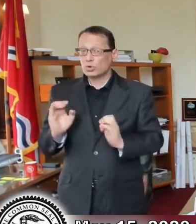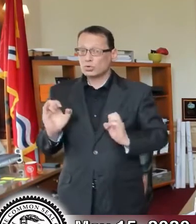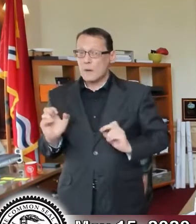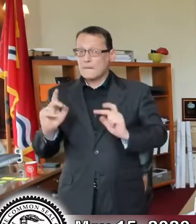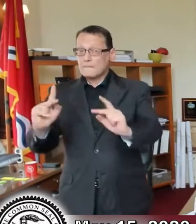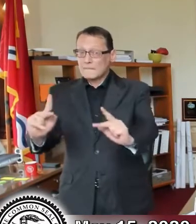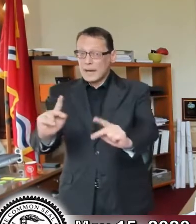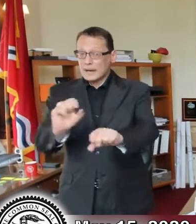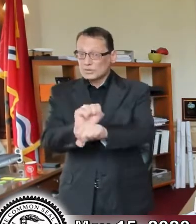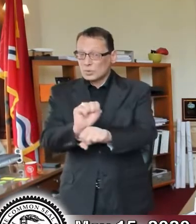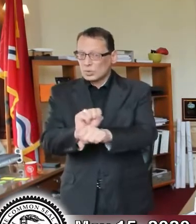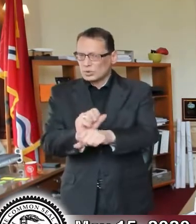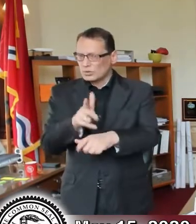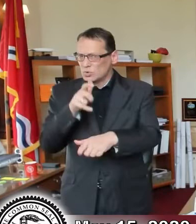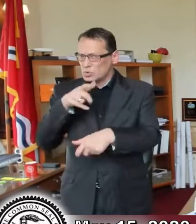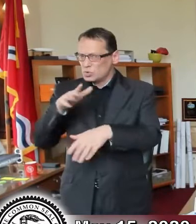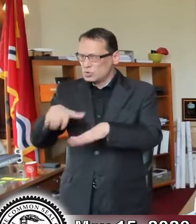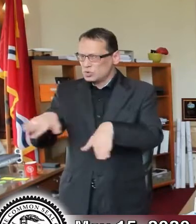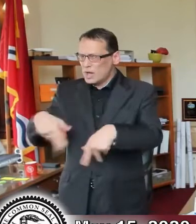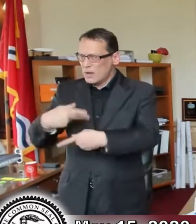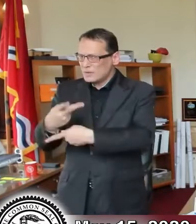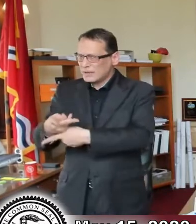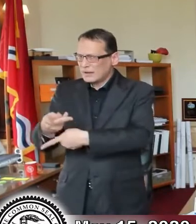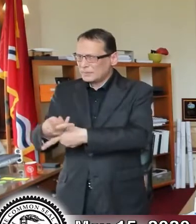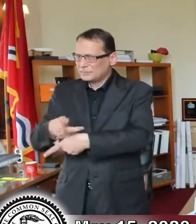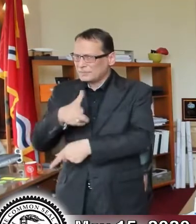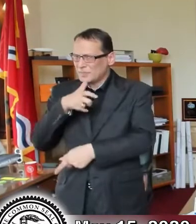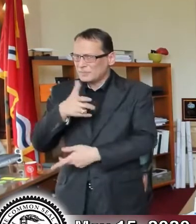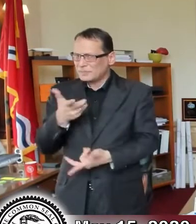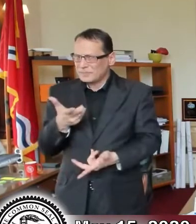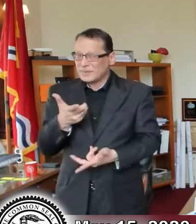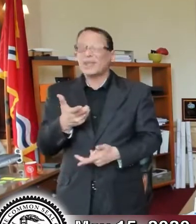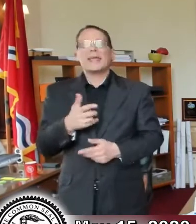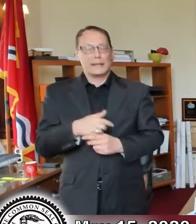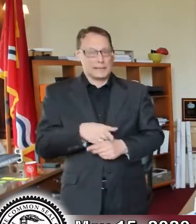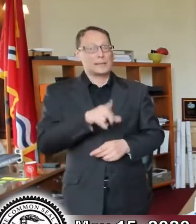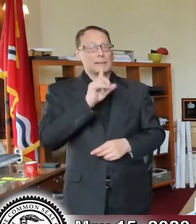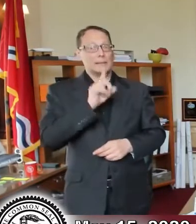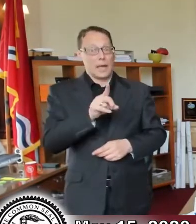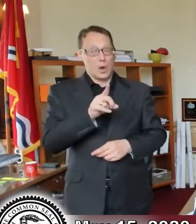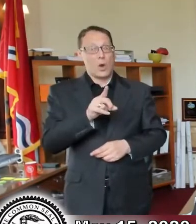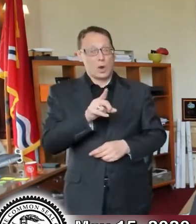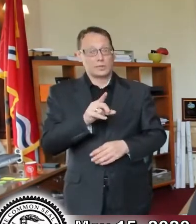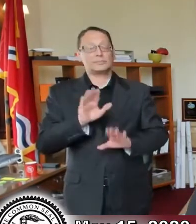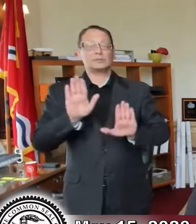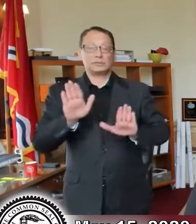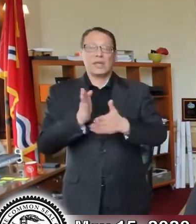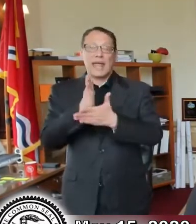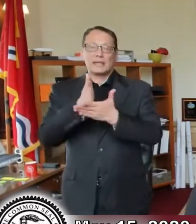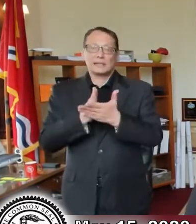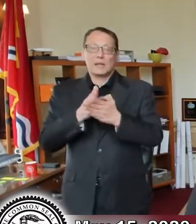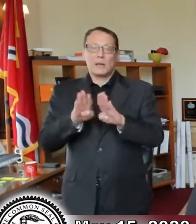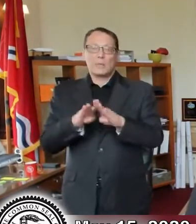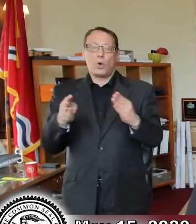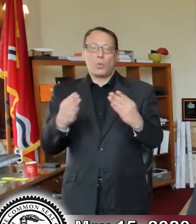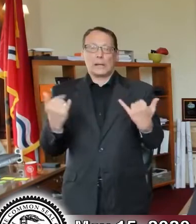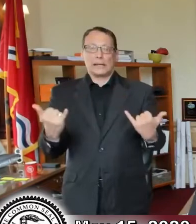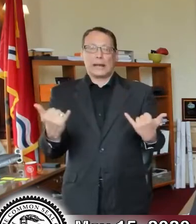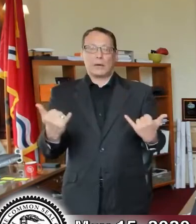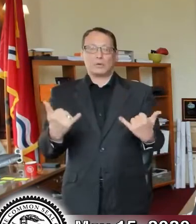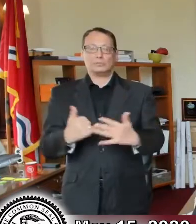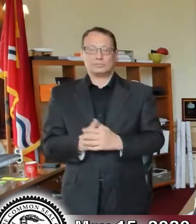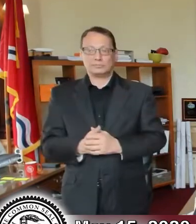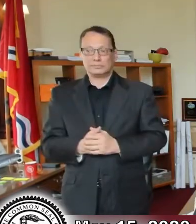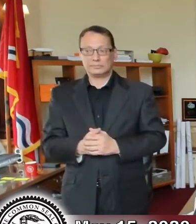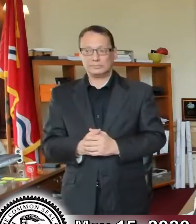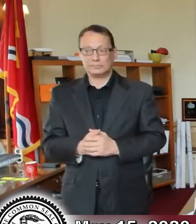May the 18th? So child care centers are open. Some of them are open now.